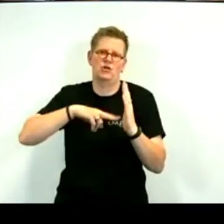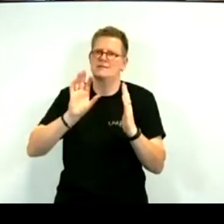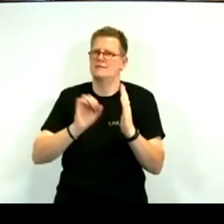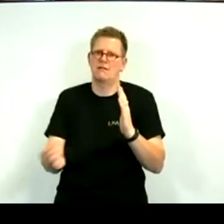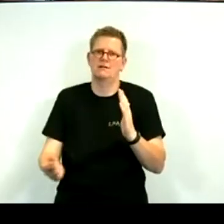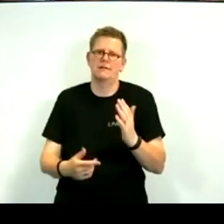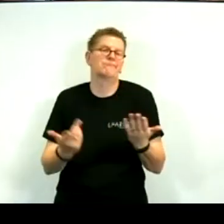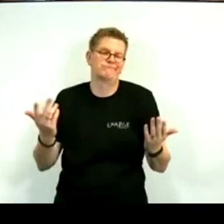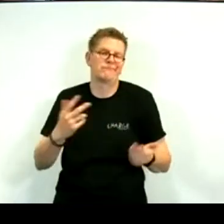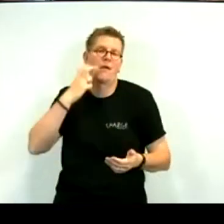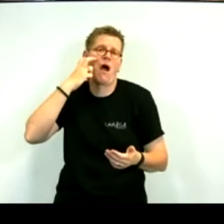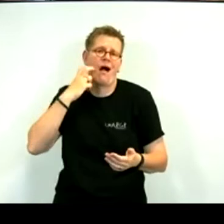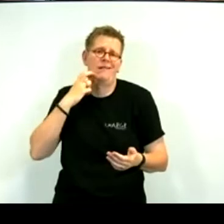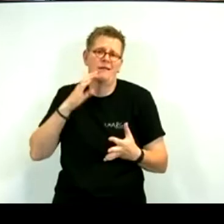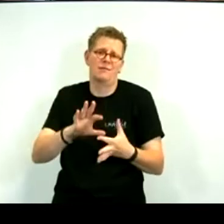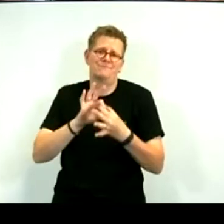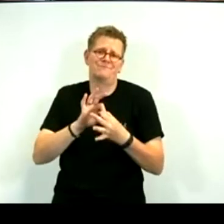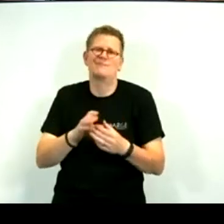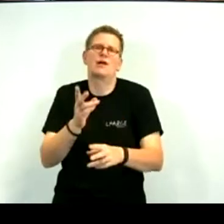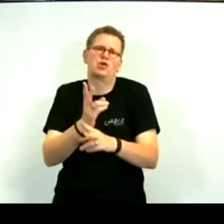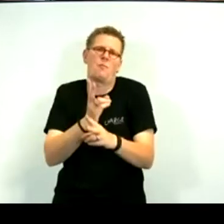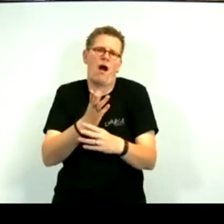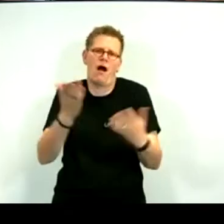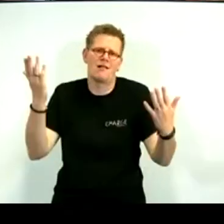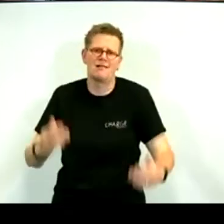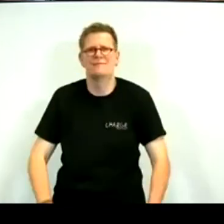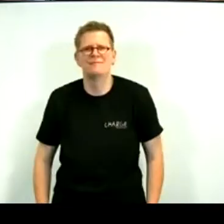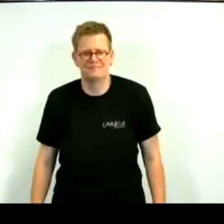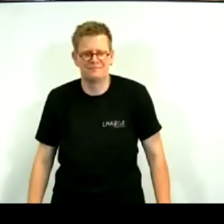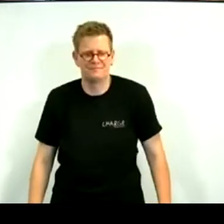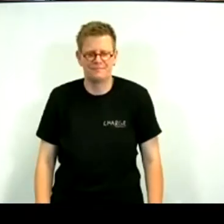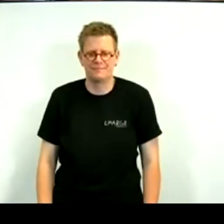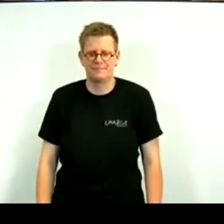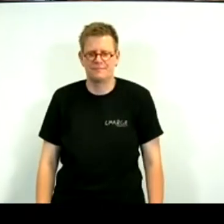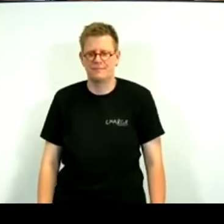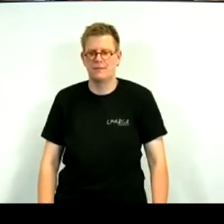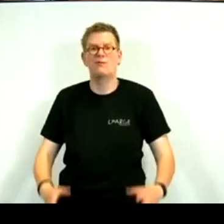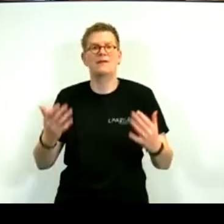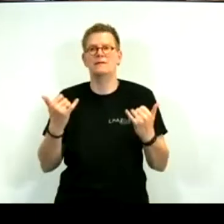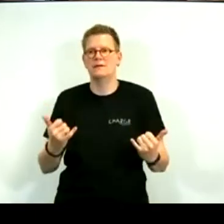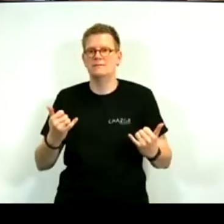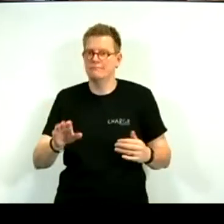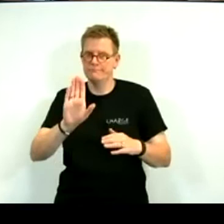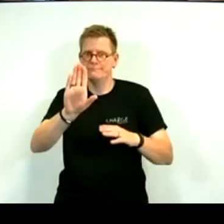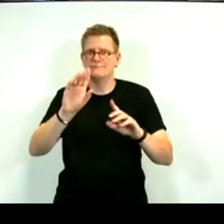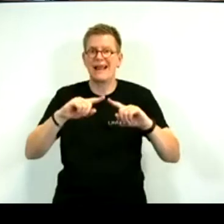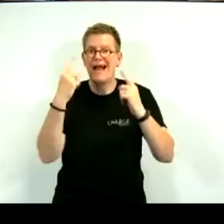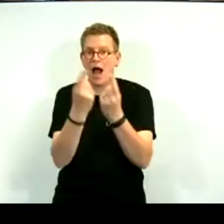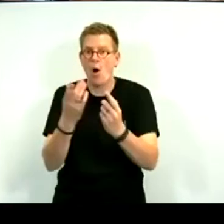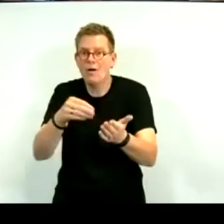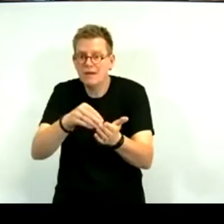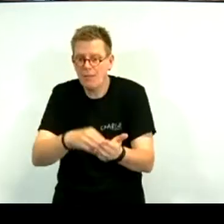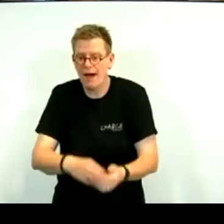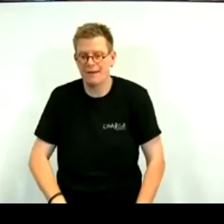that's very normal. And if I was in the room with you, I would point out the large number of people who are wearing